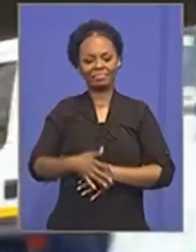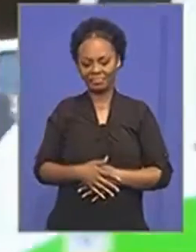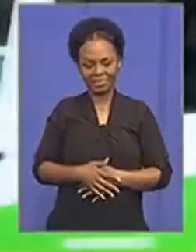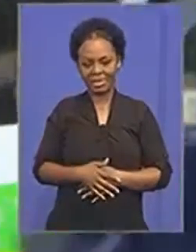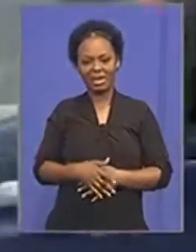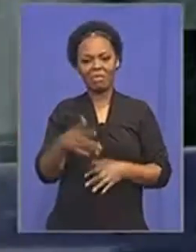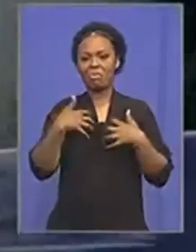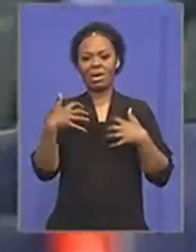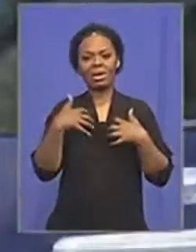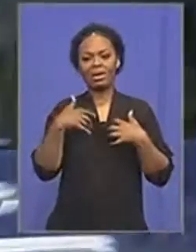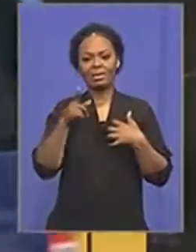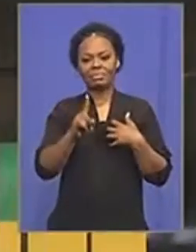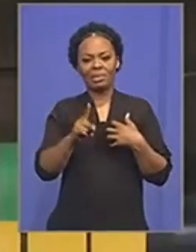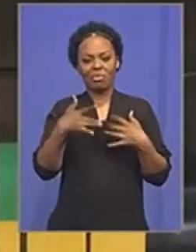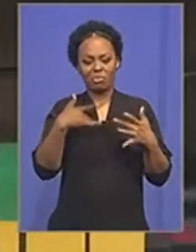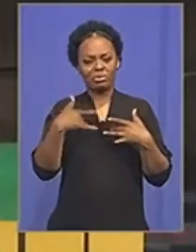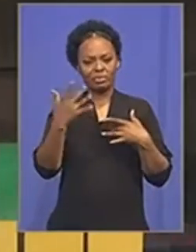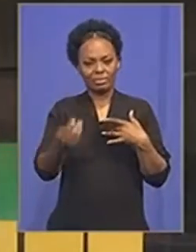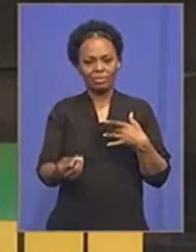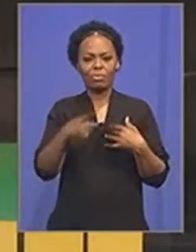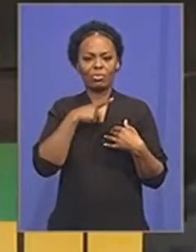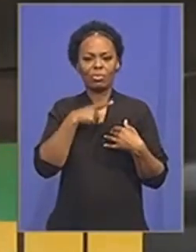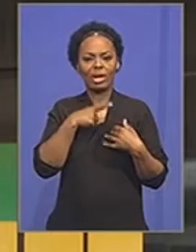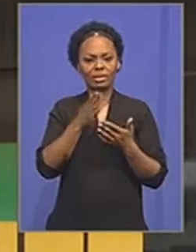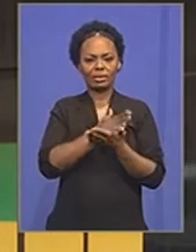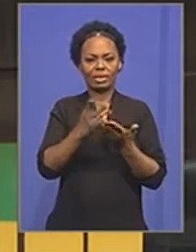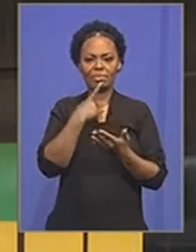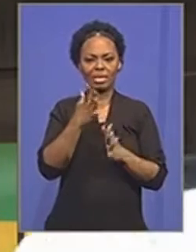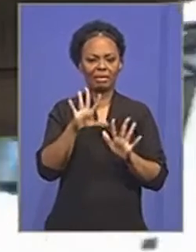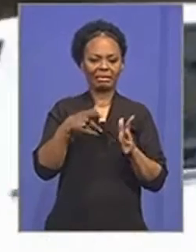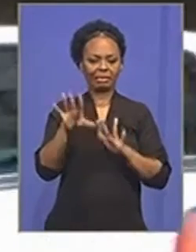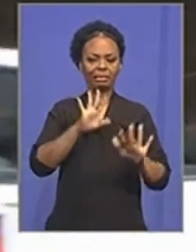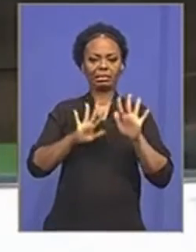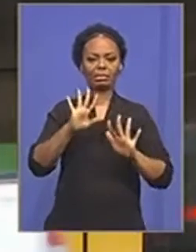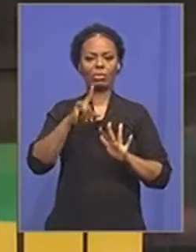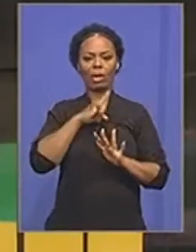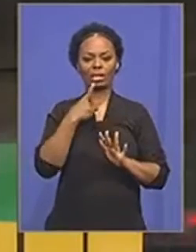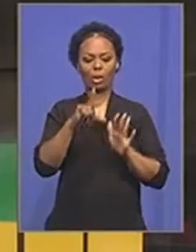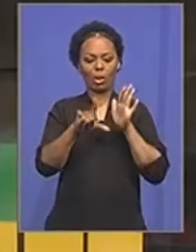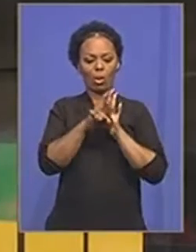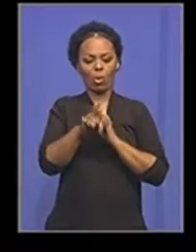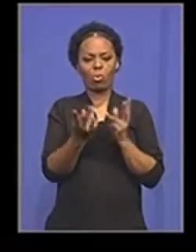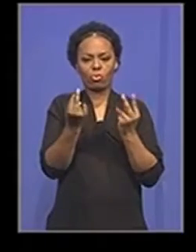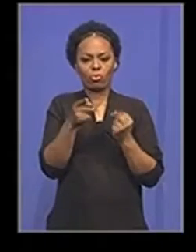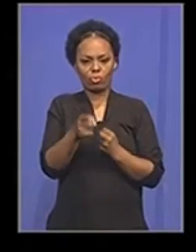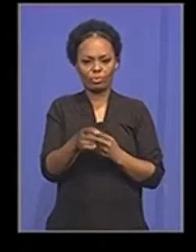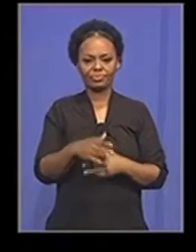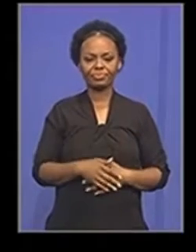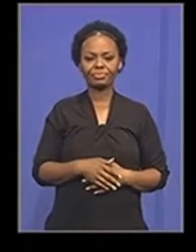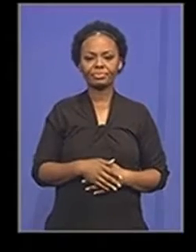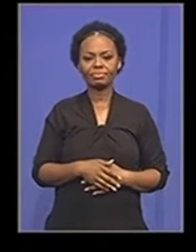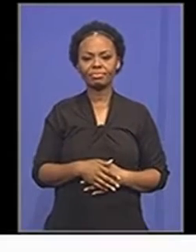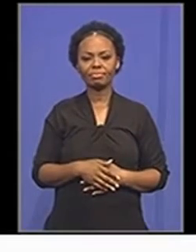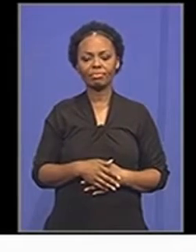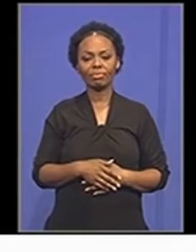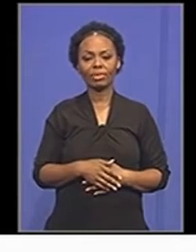tshehetsa ka matlole ba ka nna ba ikhula ka lebaka la molao ona o motjha. This obviously creates the impression that the